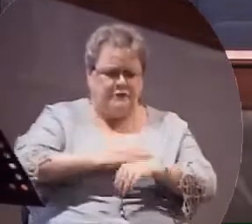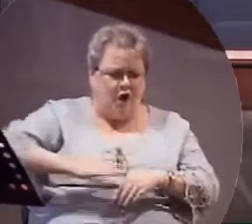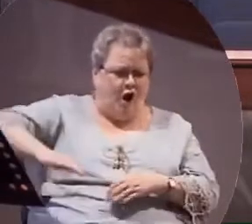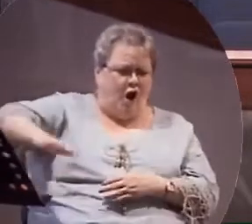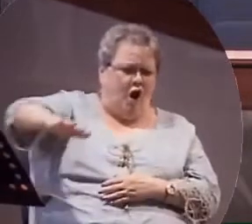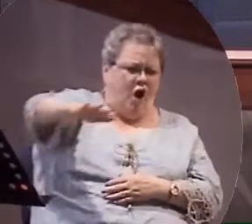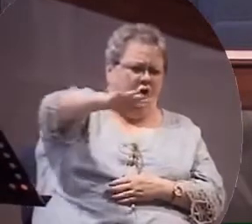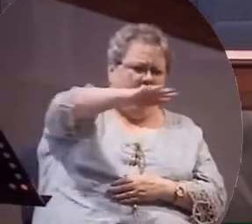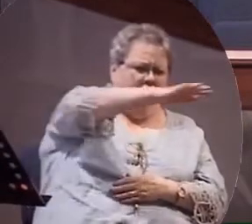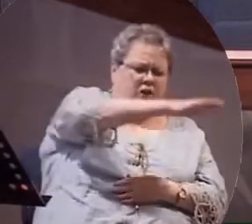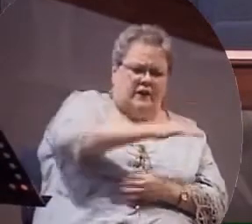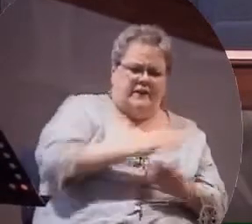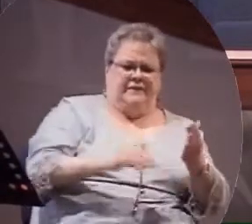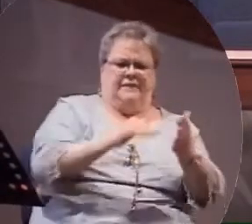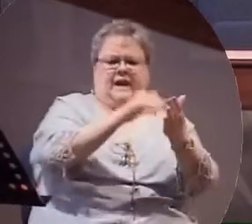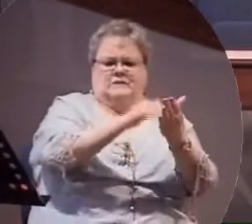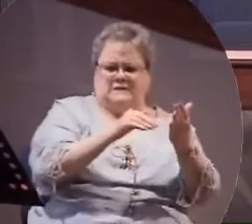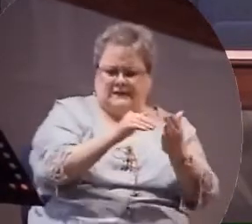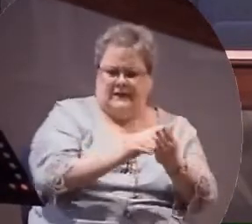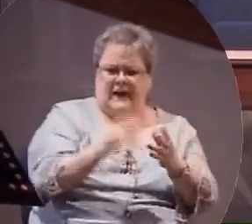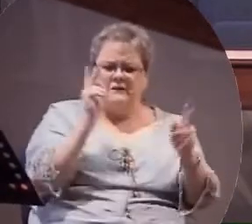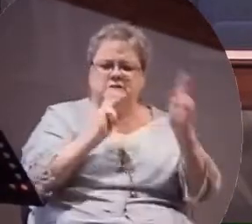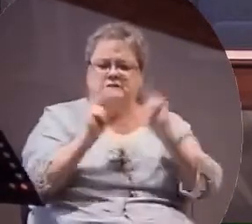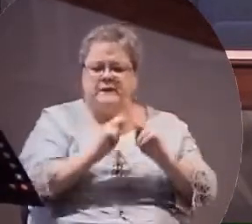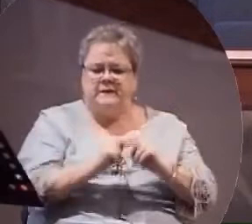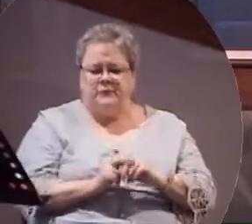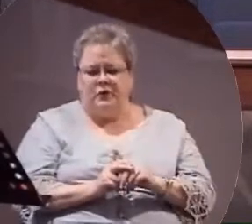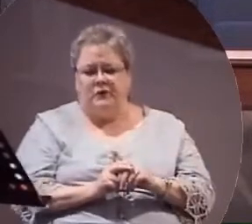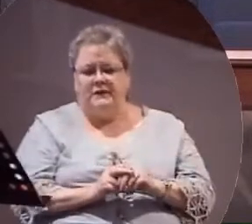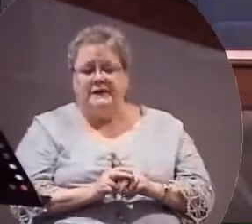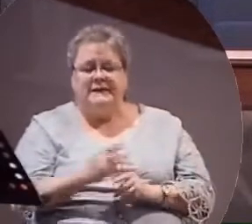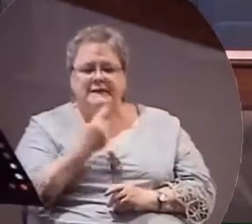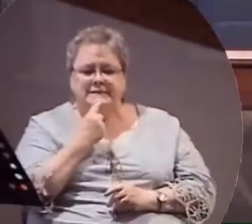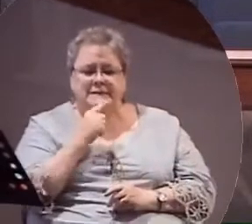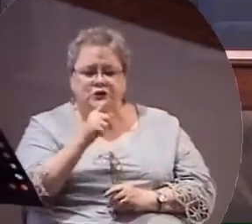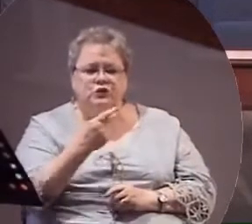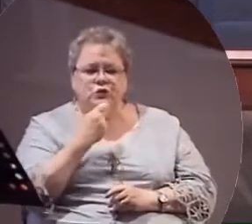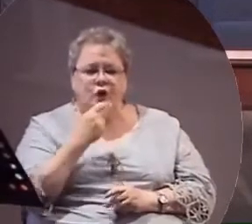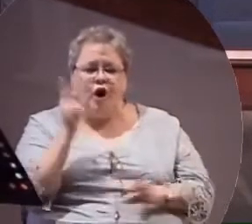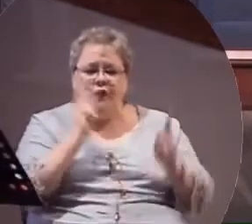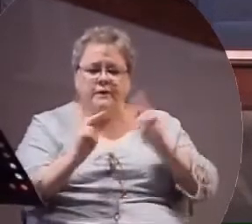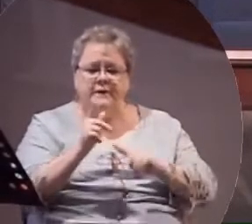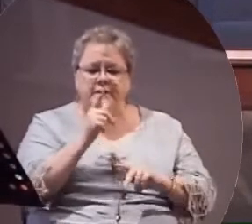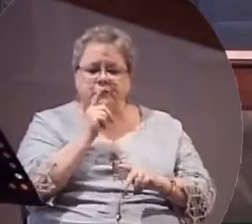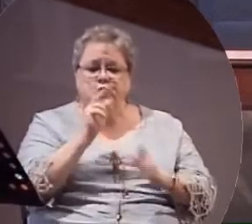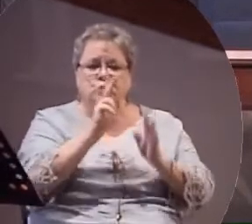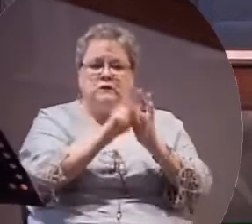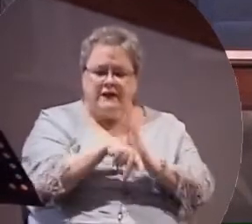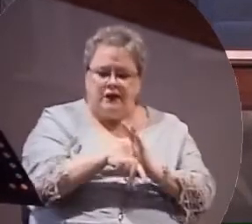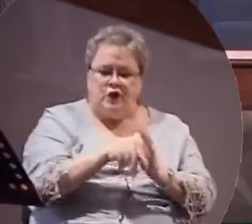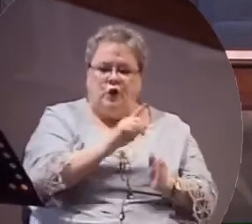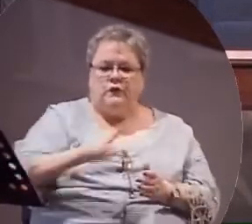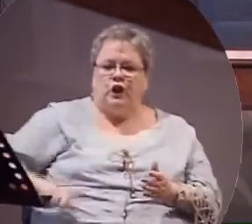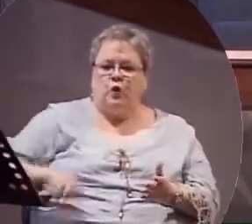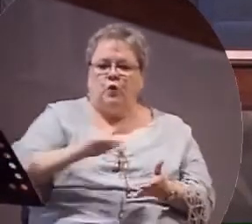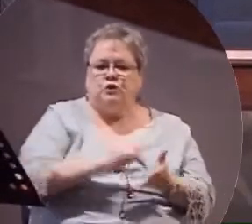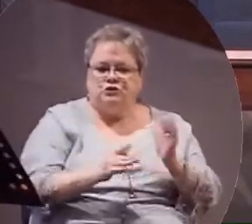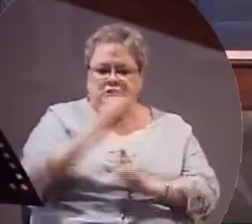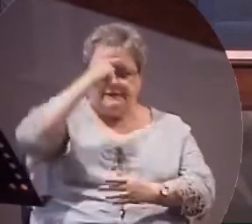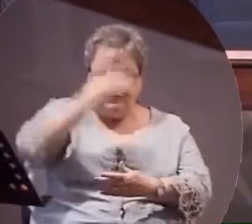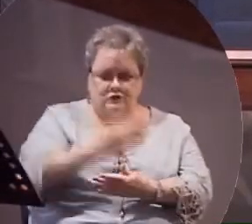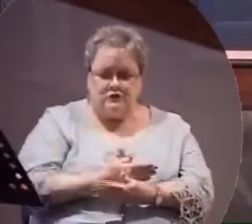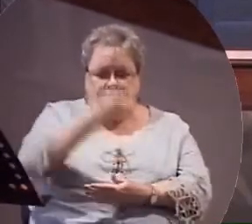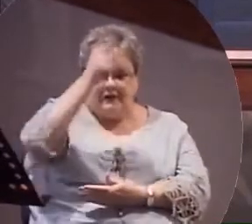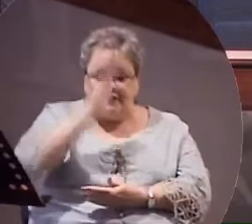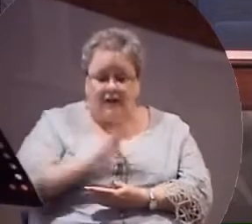there in the city of Jerusalem that day. He accused that whole crowd of being the very people who put to death the Lord Jesus, the Son